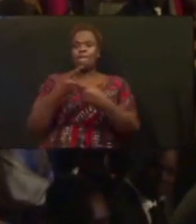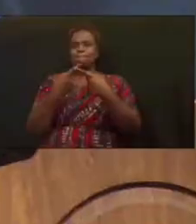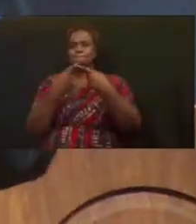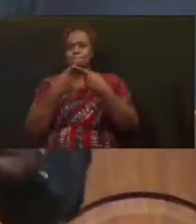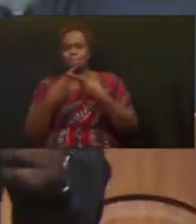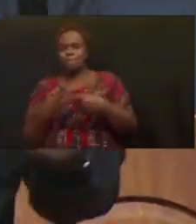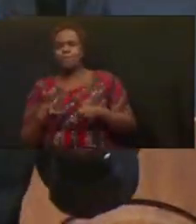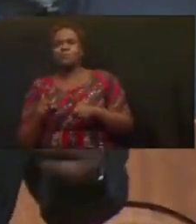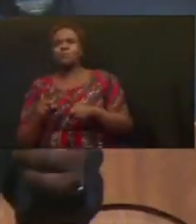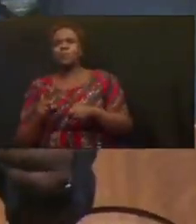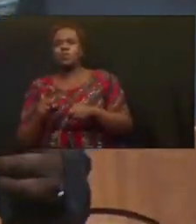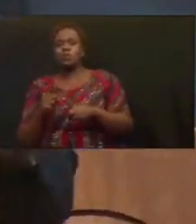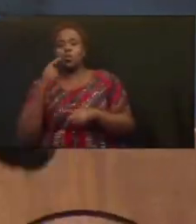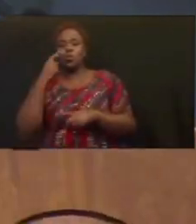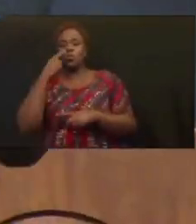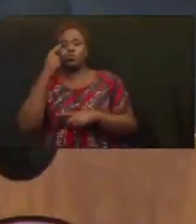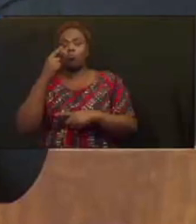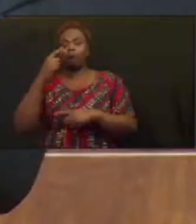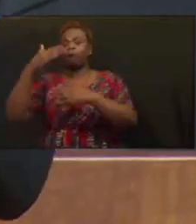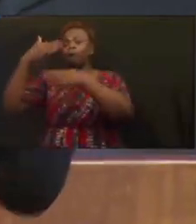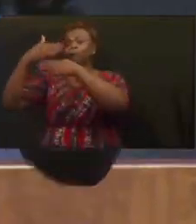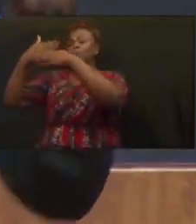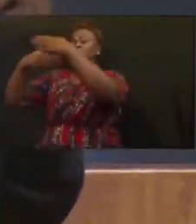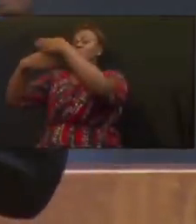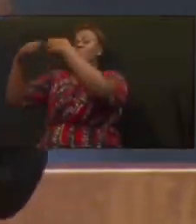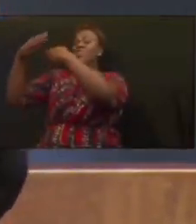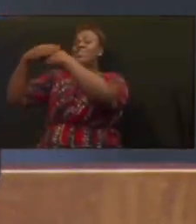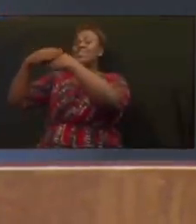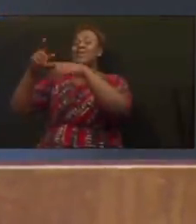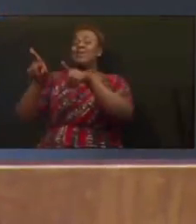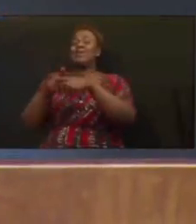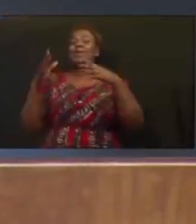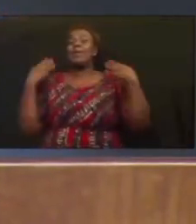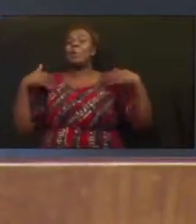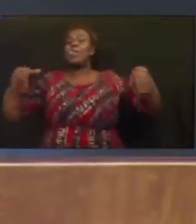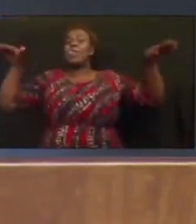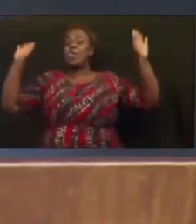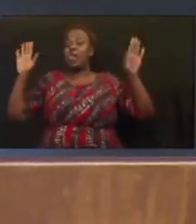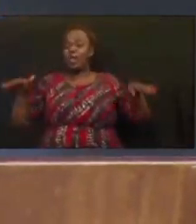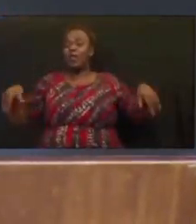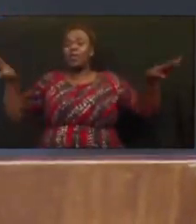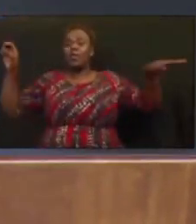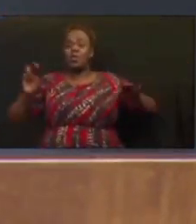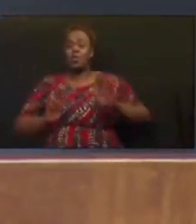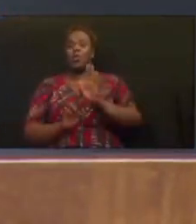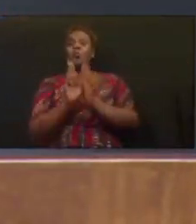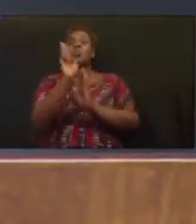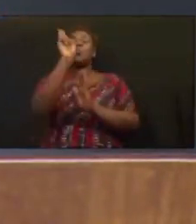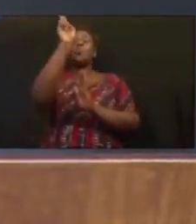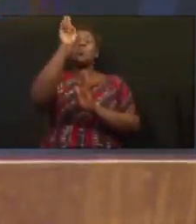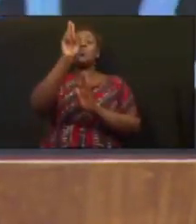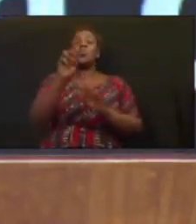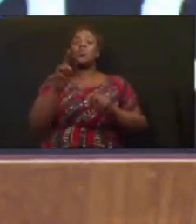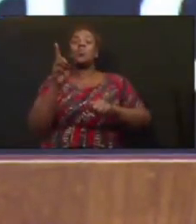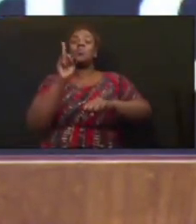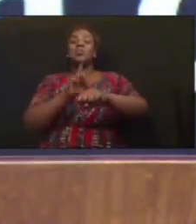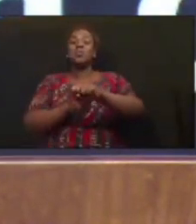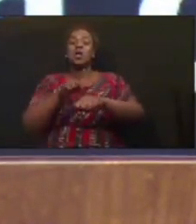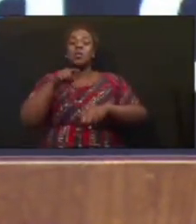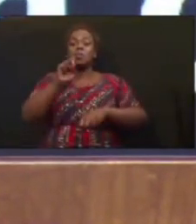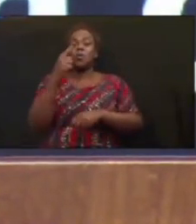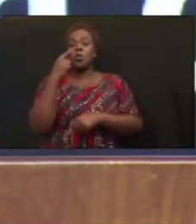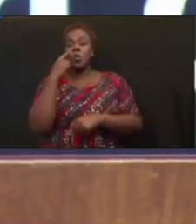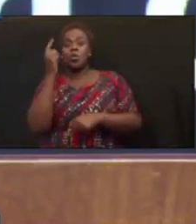He saw a ladder and angels ascending and descending. Every time you see the movement of angels, there